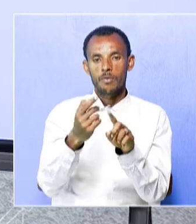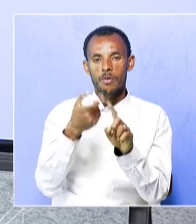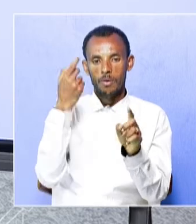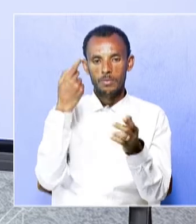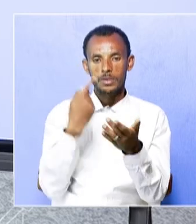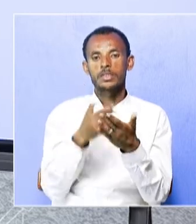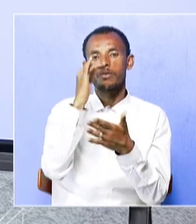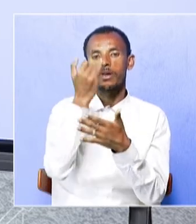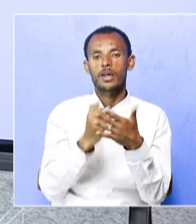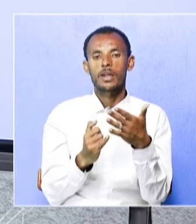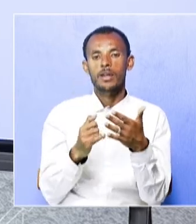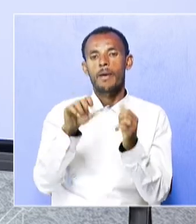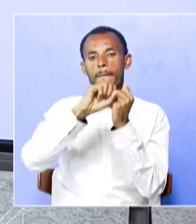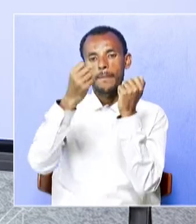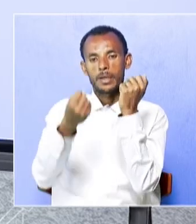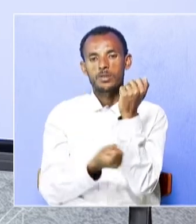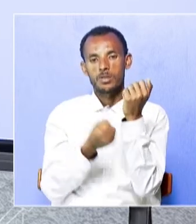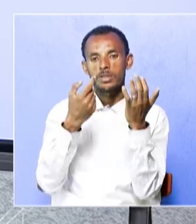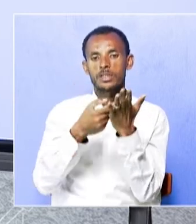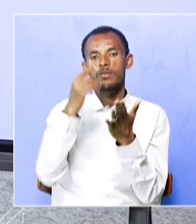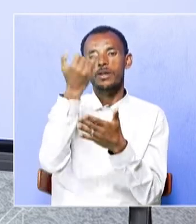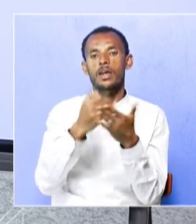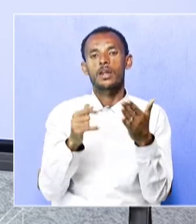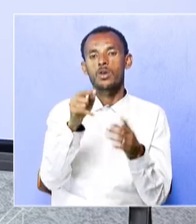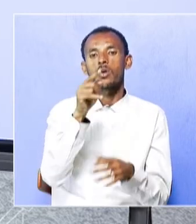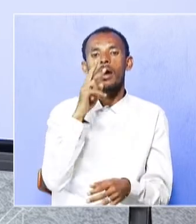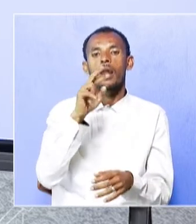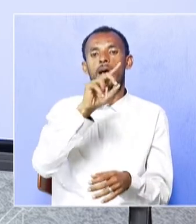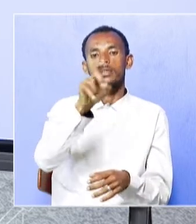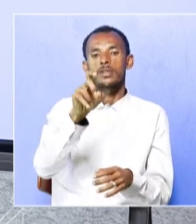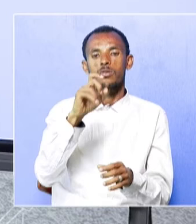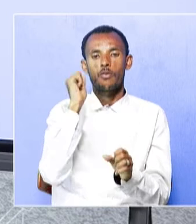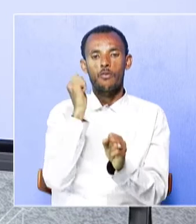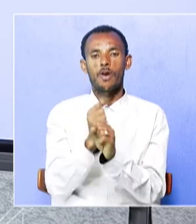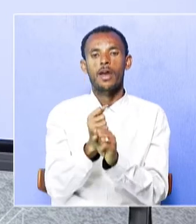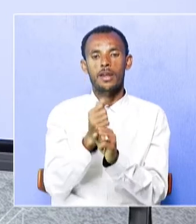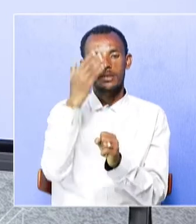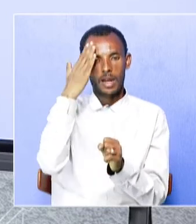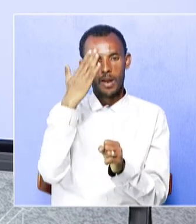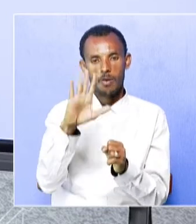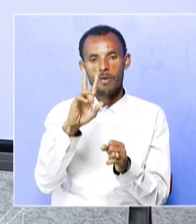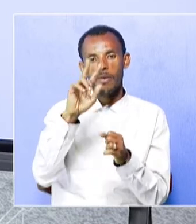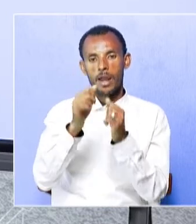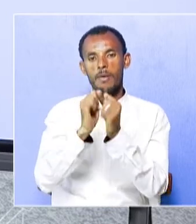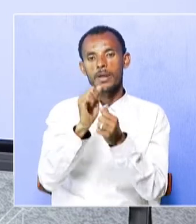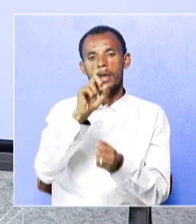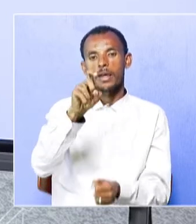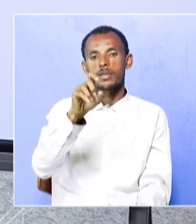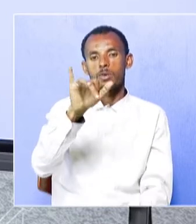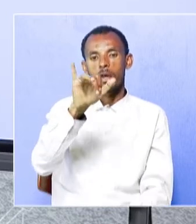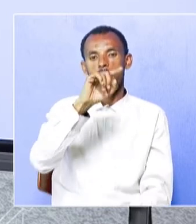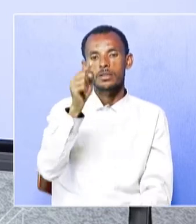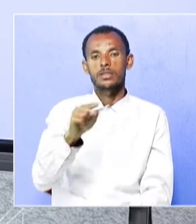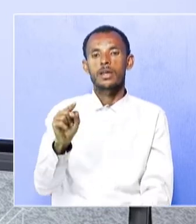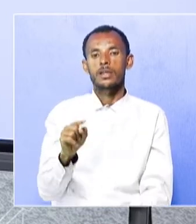this figure, based on this figure, you are asked to find the unknown variables x, y, z,